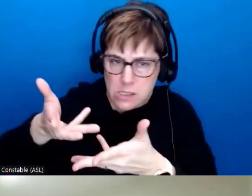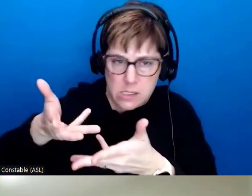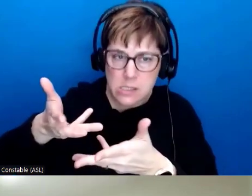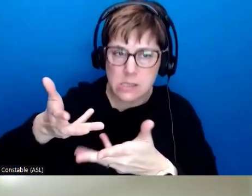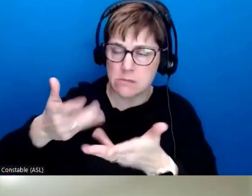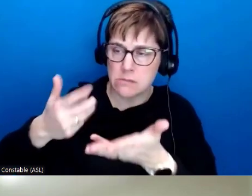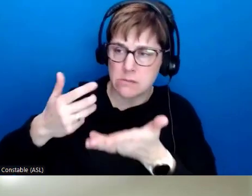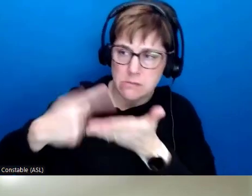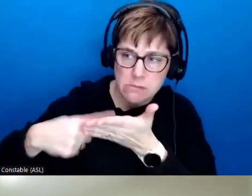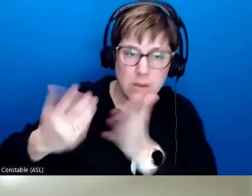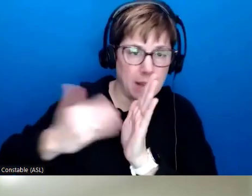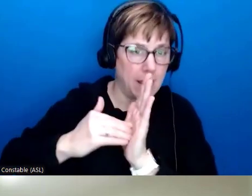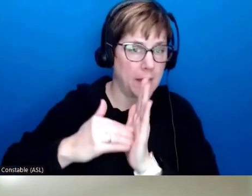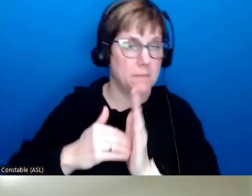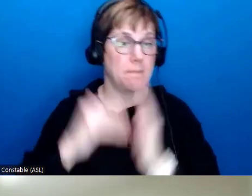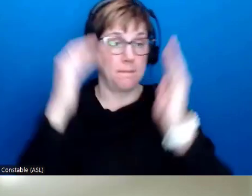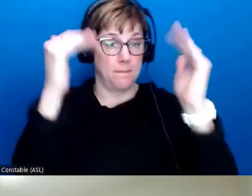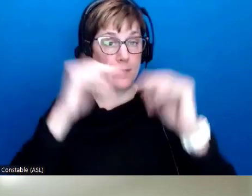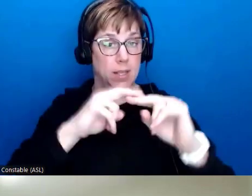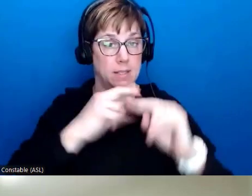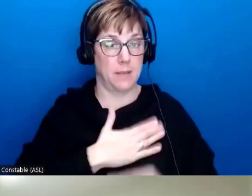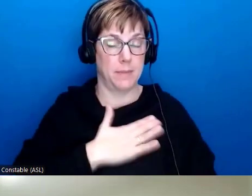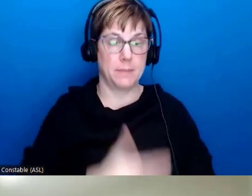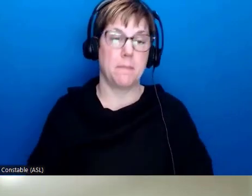Next slide, please.